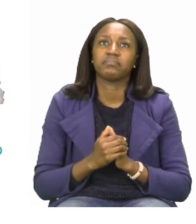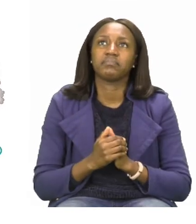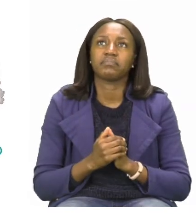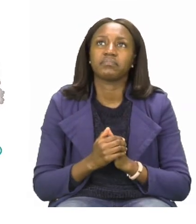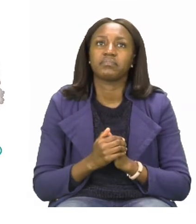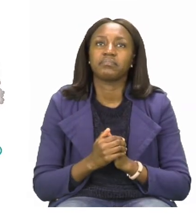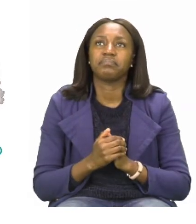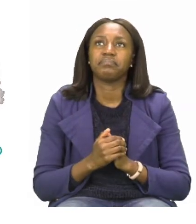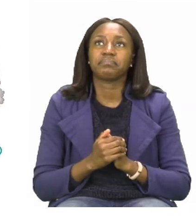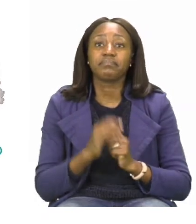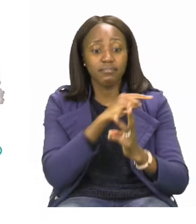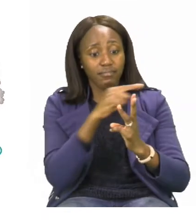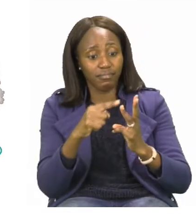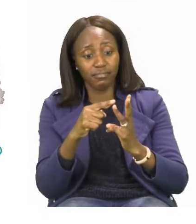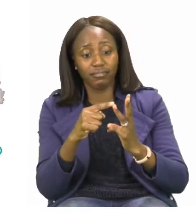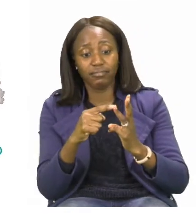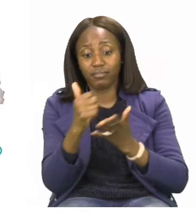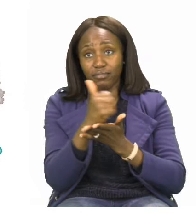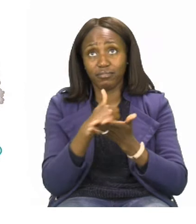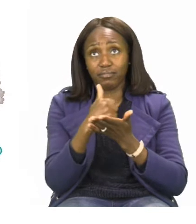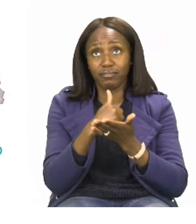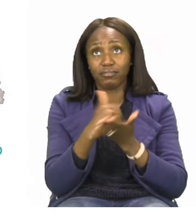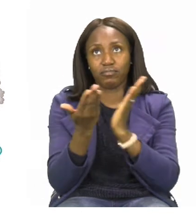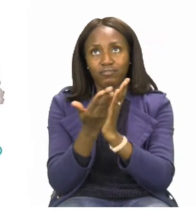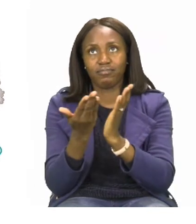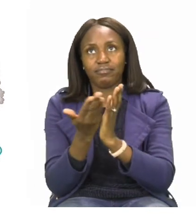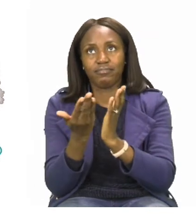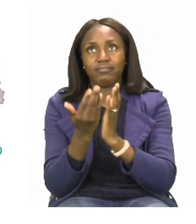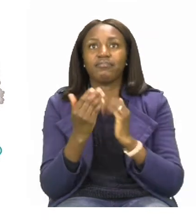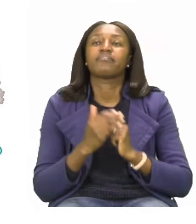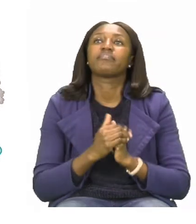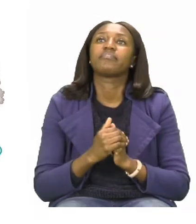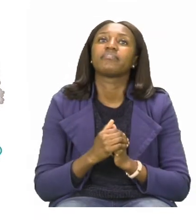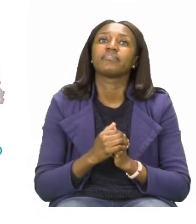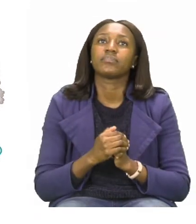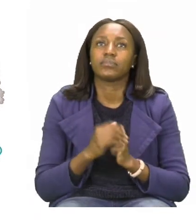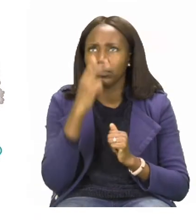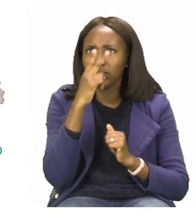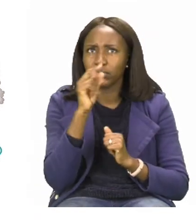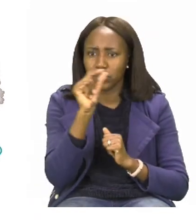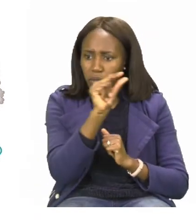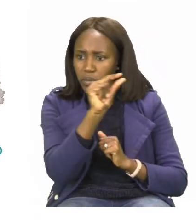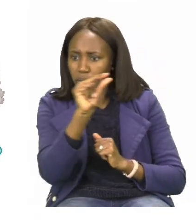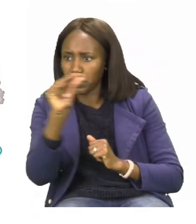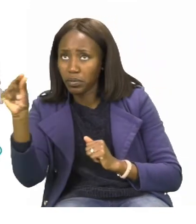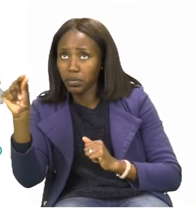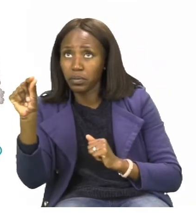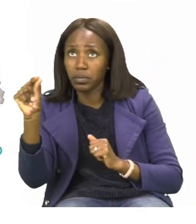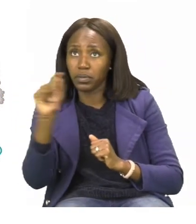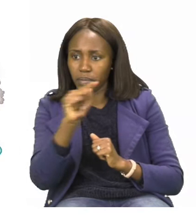day at school. So the two dashes that we can see is you completing